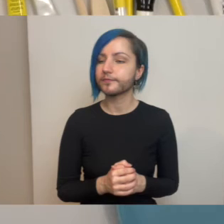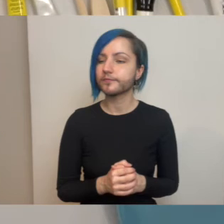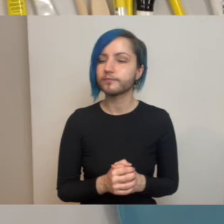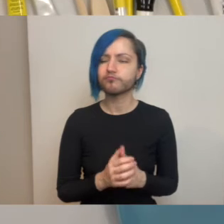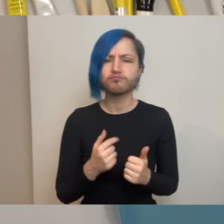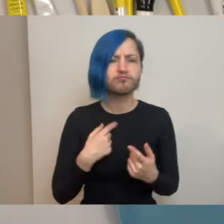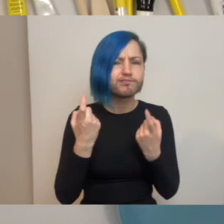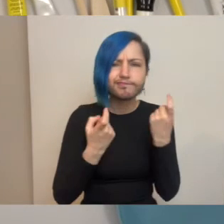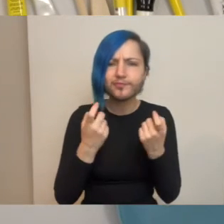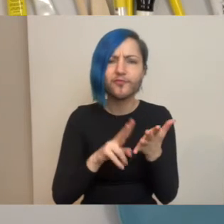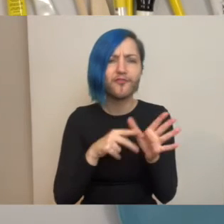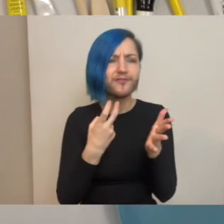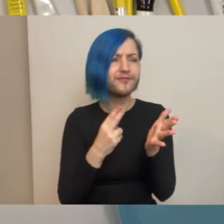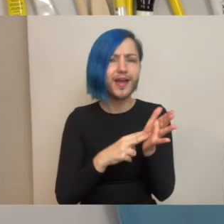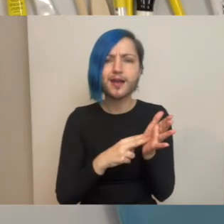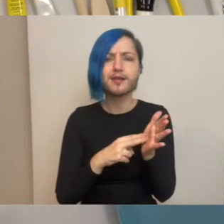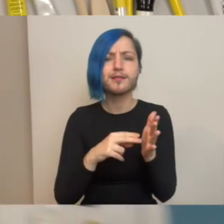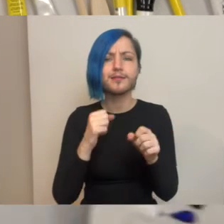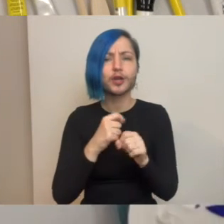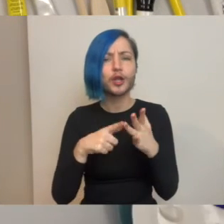And I'm looking for Van Gogh,